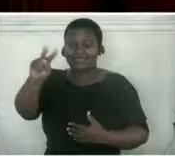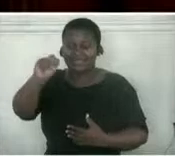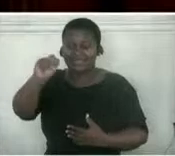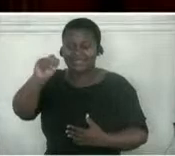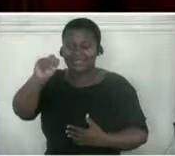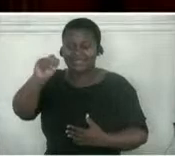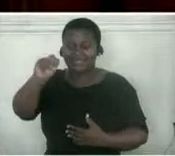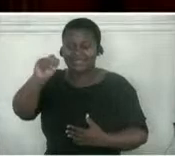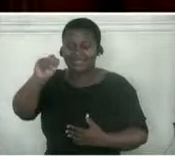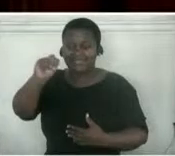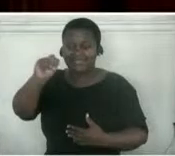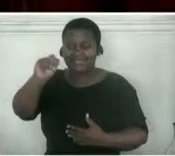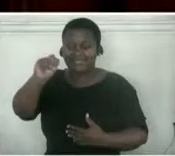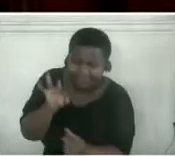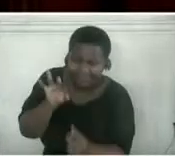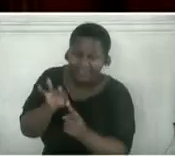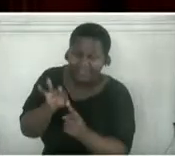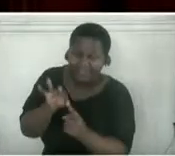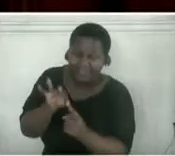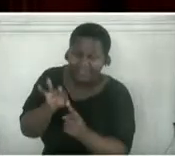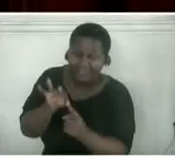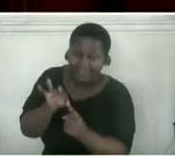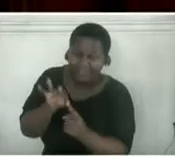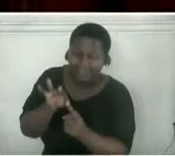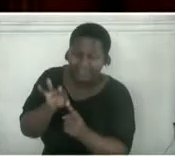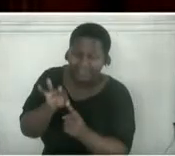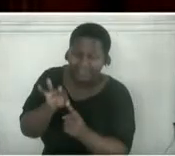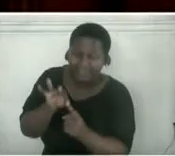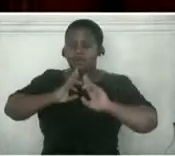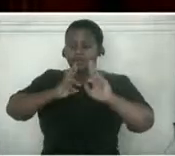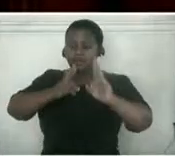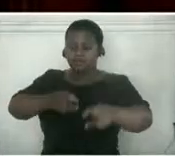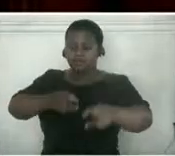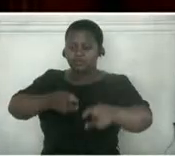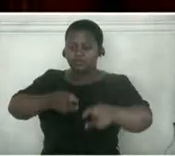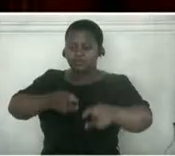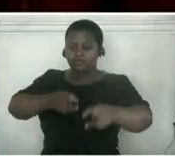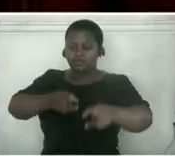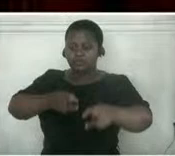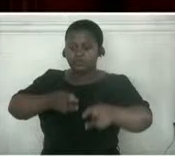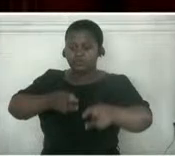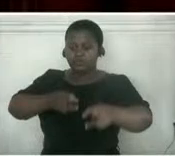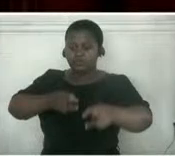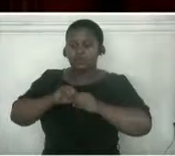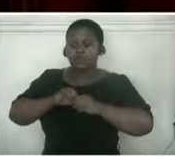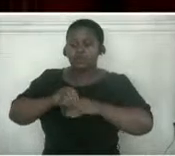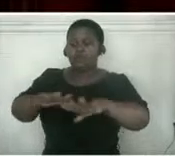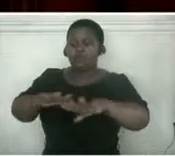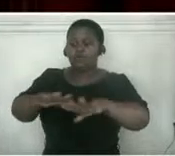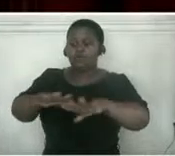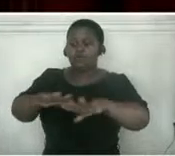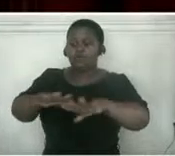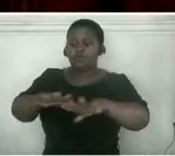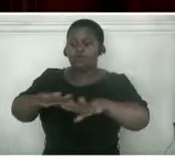Natal specifically ngendlela abaresponda ngayo kwi-COVID-19.